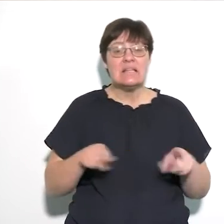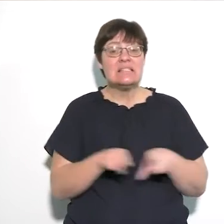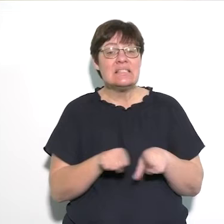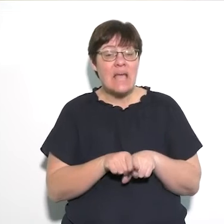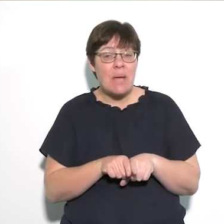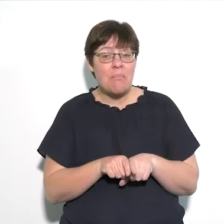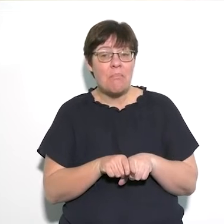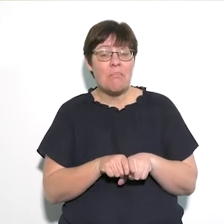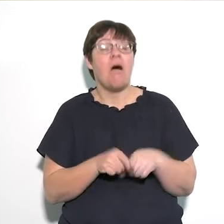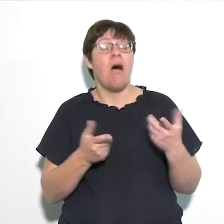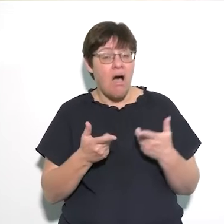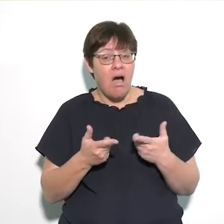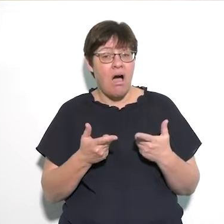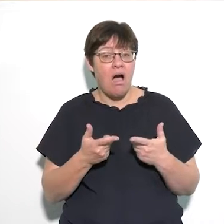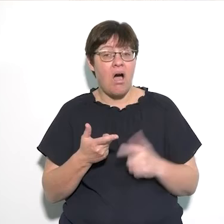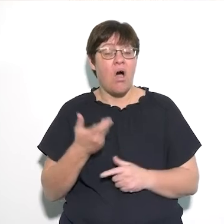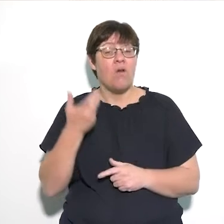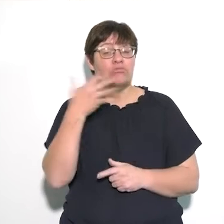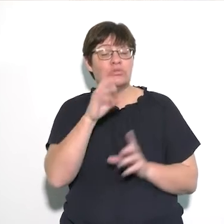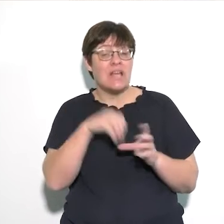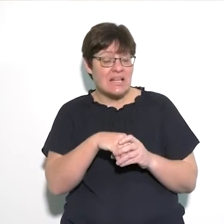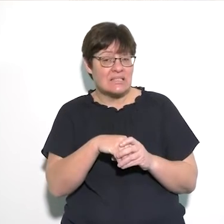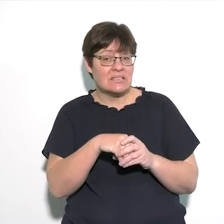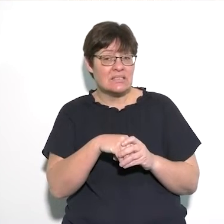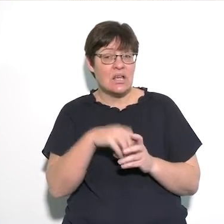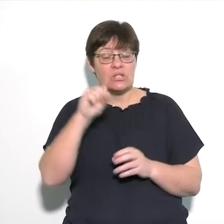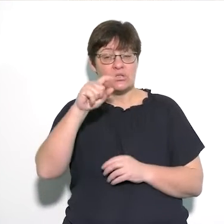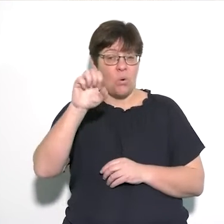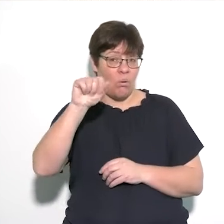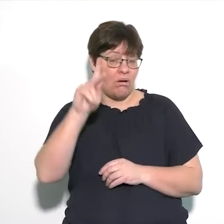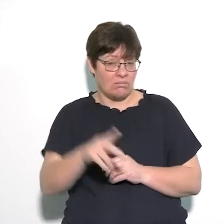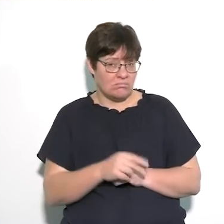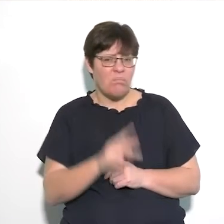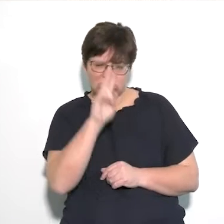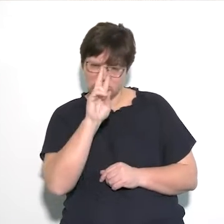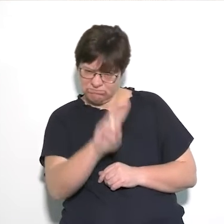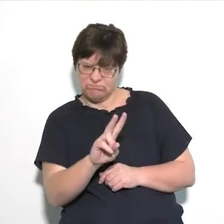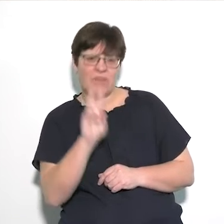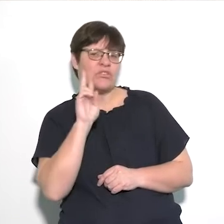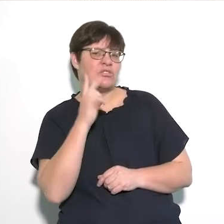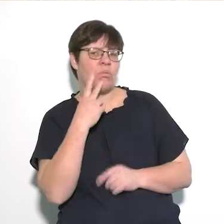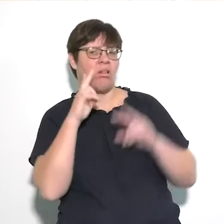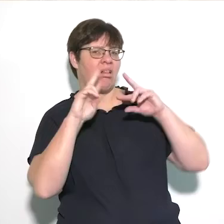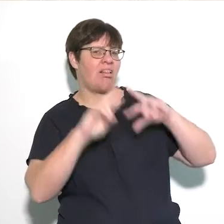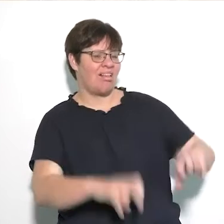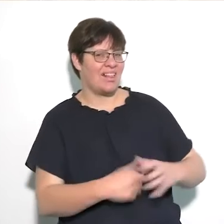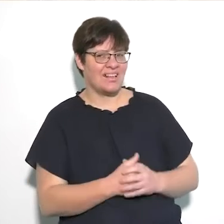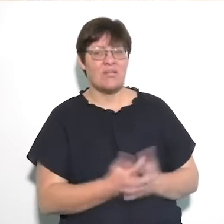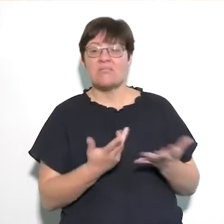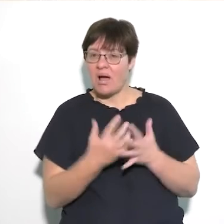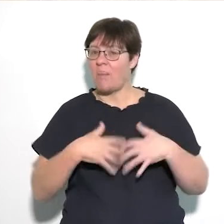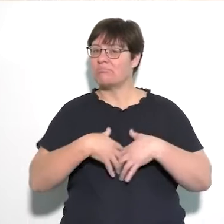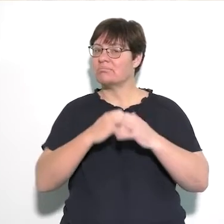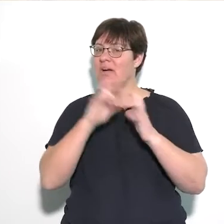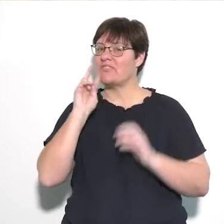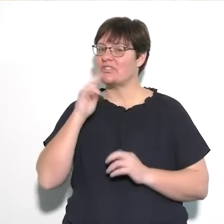even fruit and stalks. I'm going to fetch the veggies. Let's explore more. Look, I've